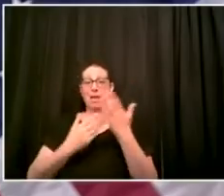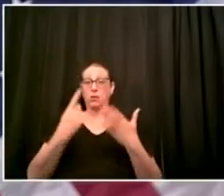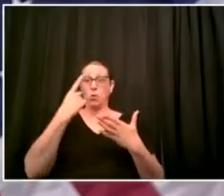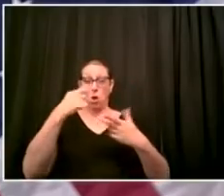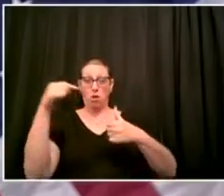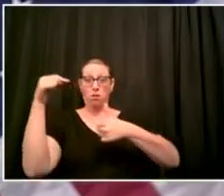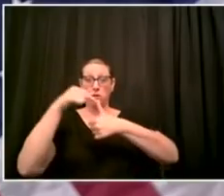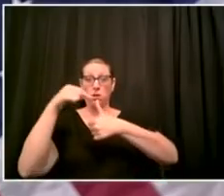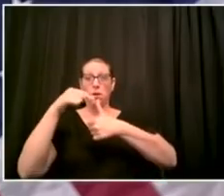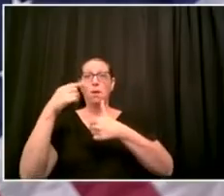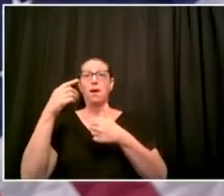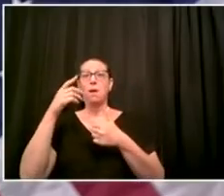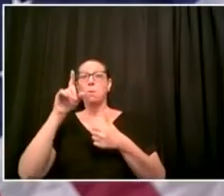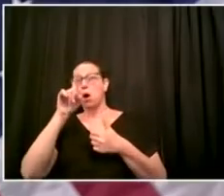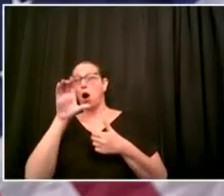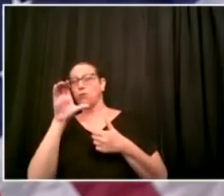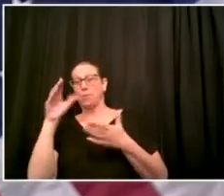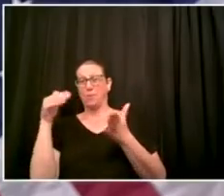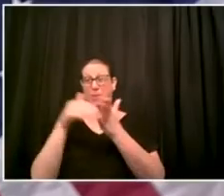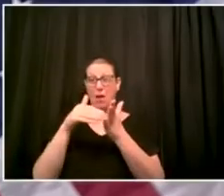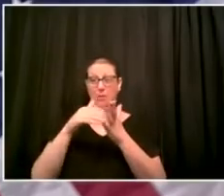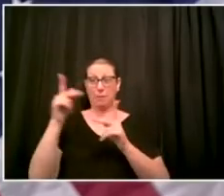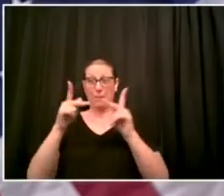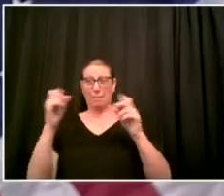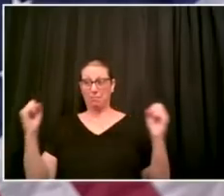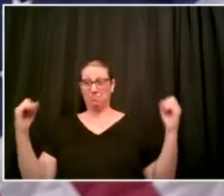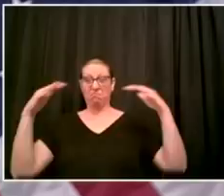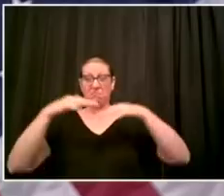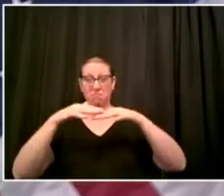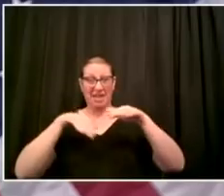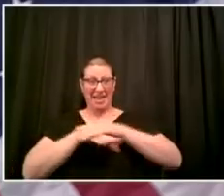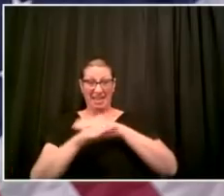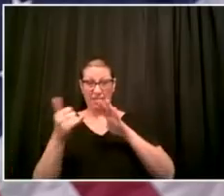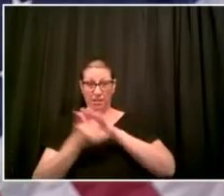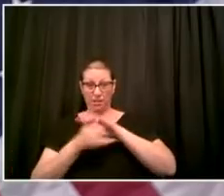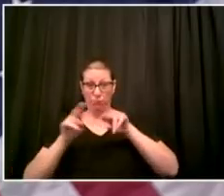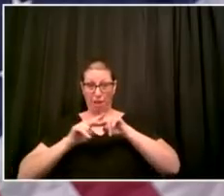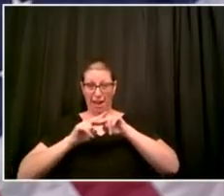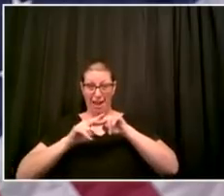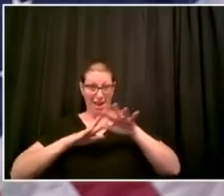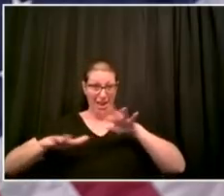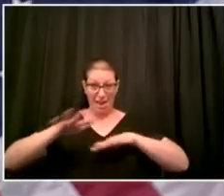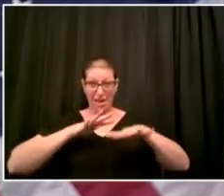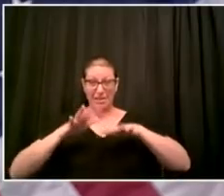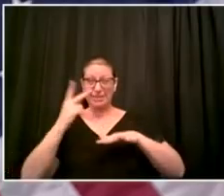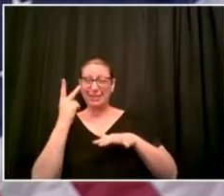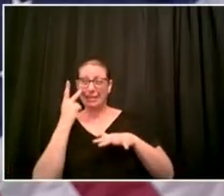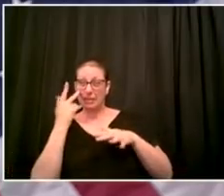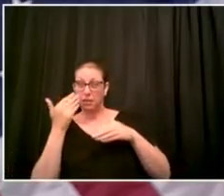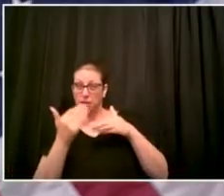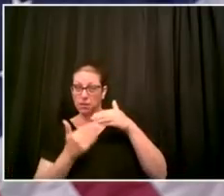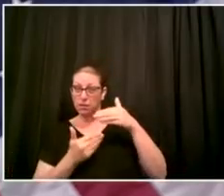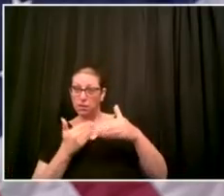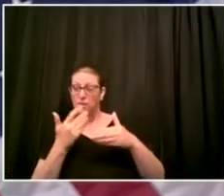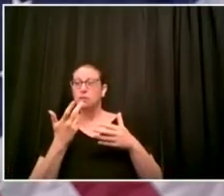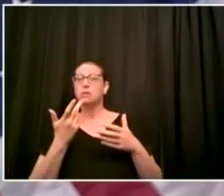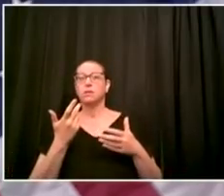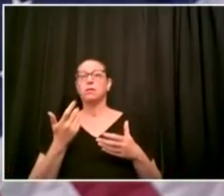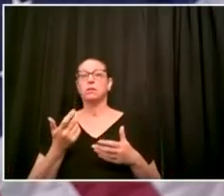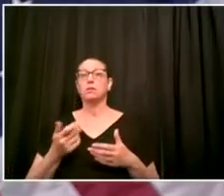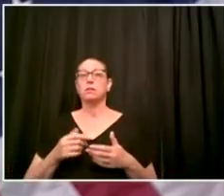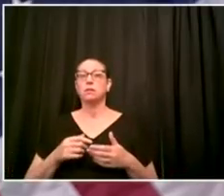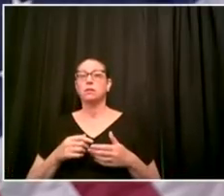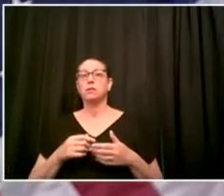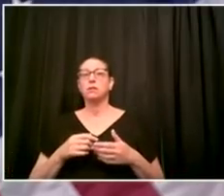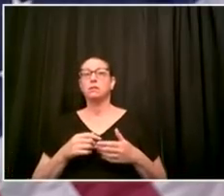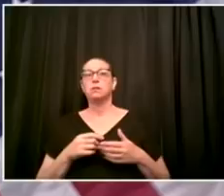next 100,000, the bar gets raised in terms of how we make sure that we keep everybody safe. So